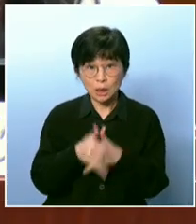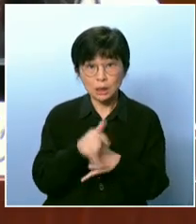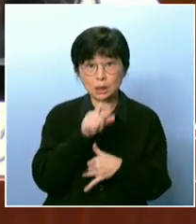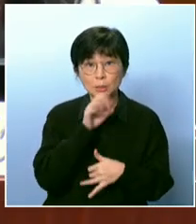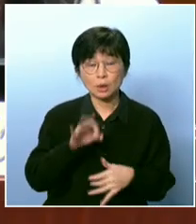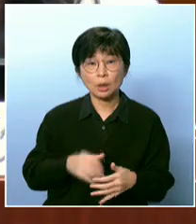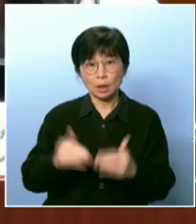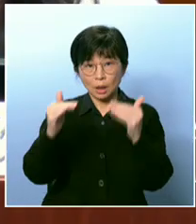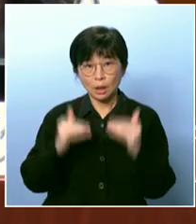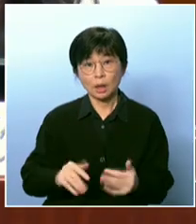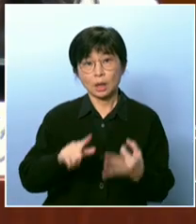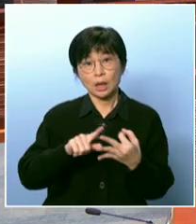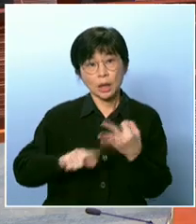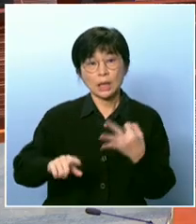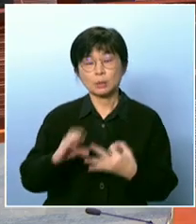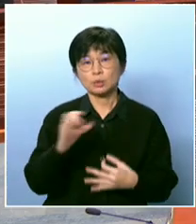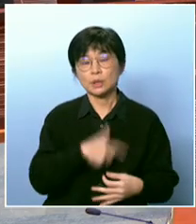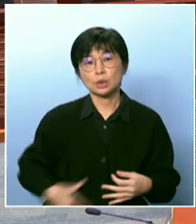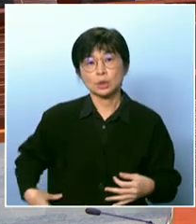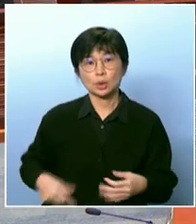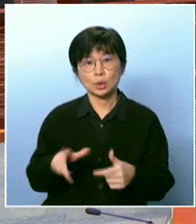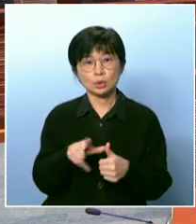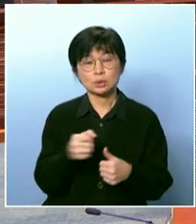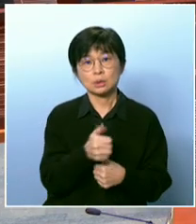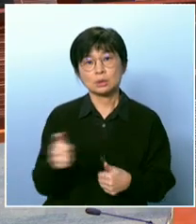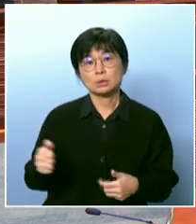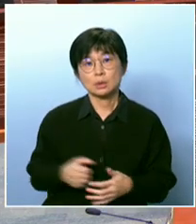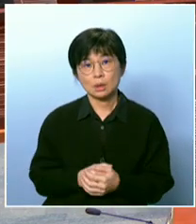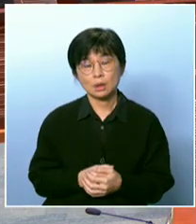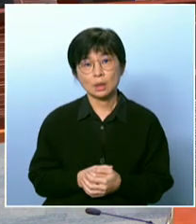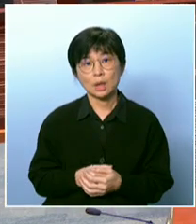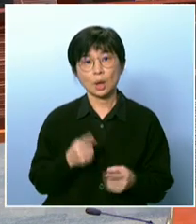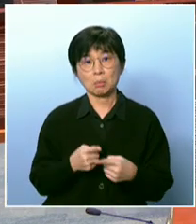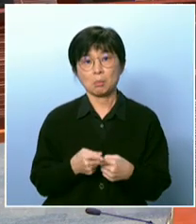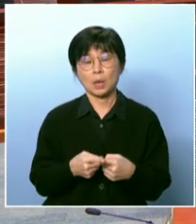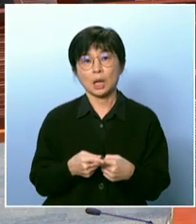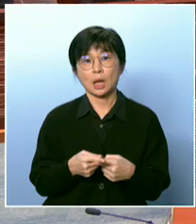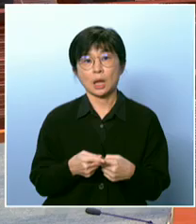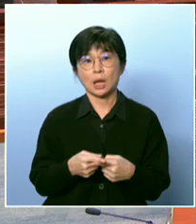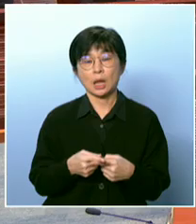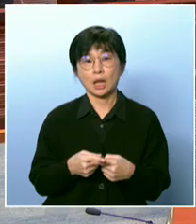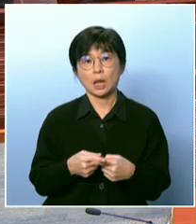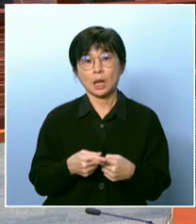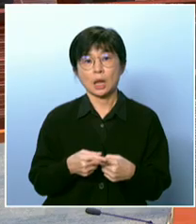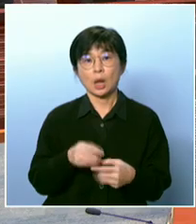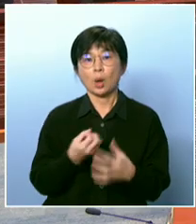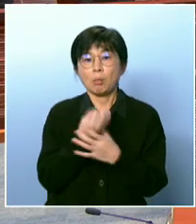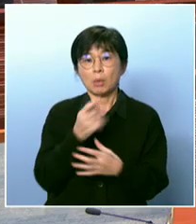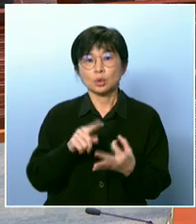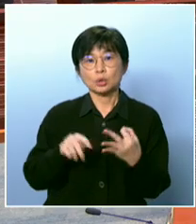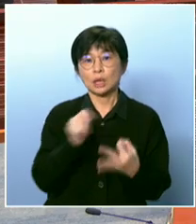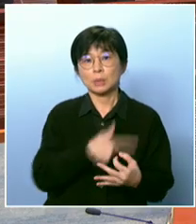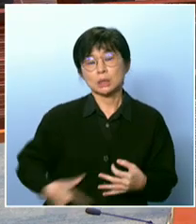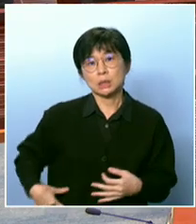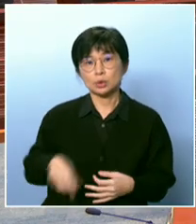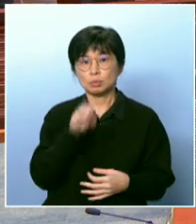works of welfare premises in general. Thank you. Any follow-up questions? None? Mr. Chang Ho Feng. Thank